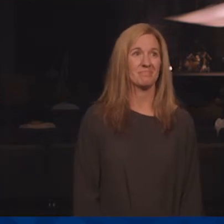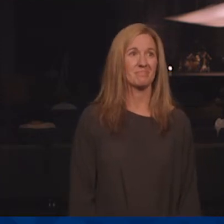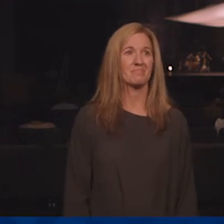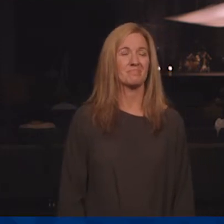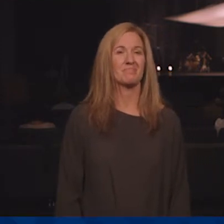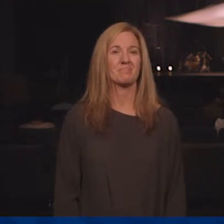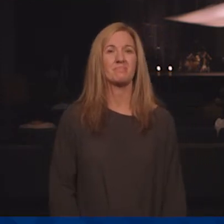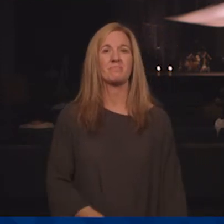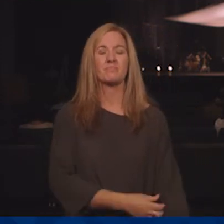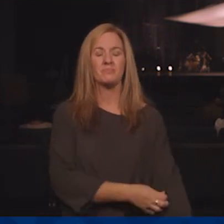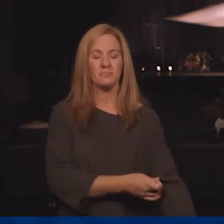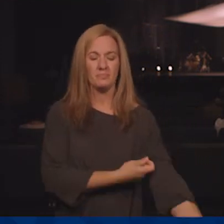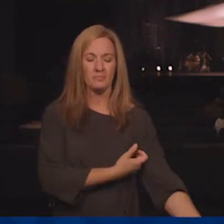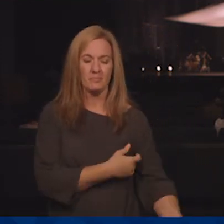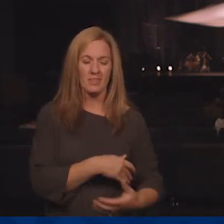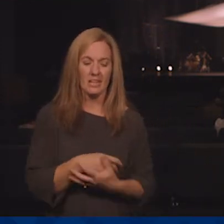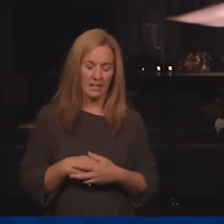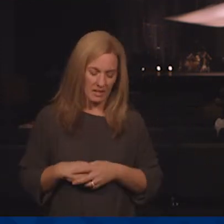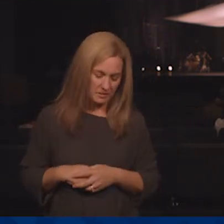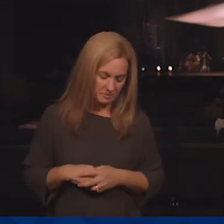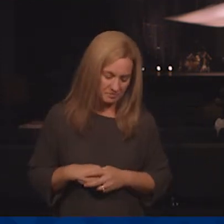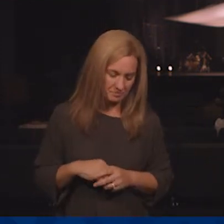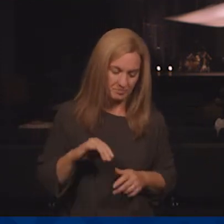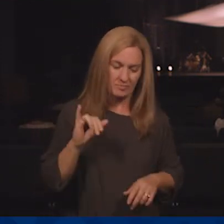So James talks to us about this,